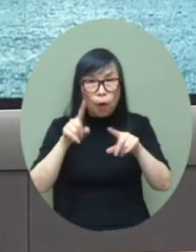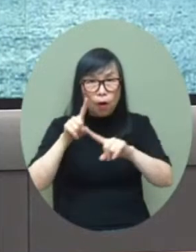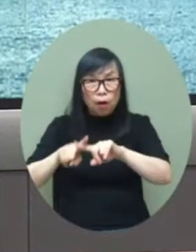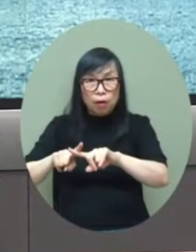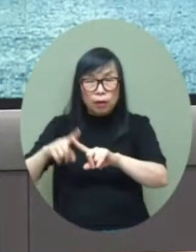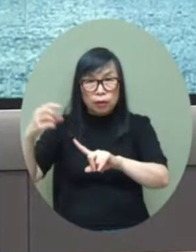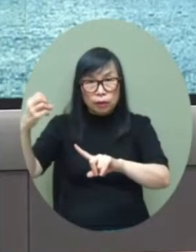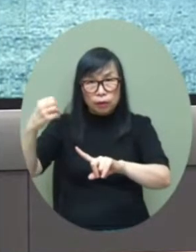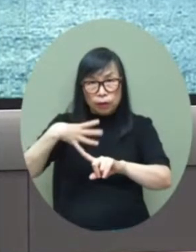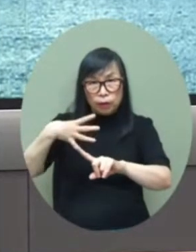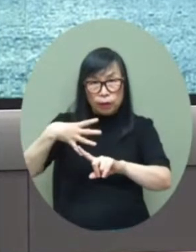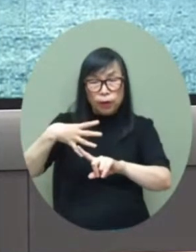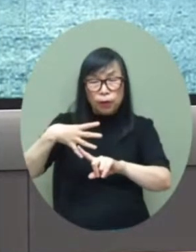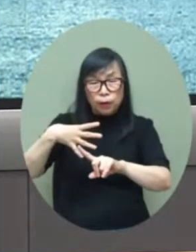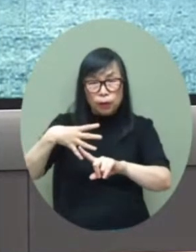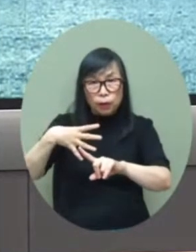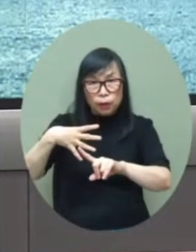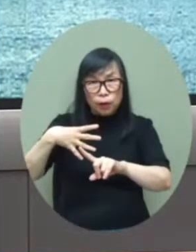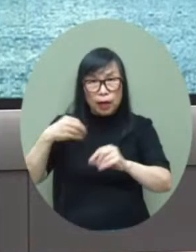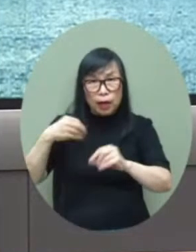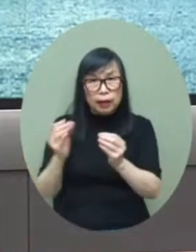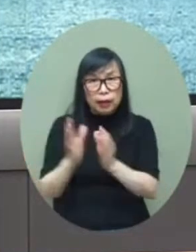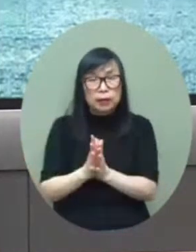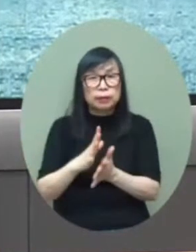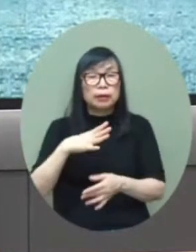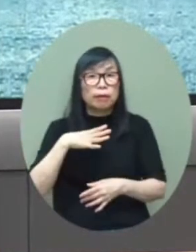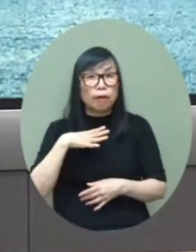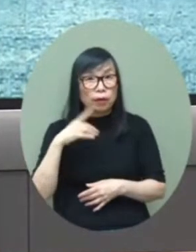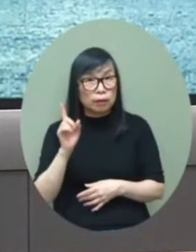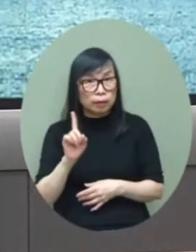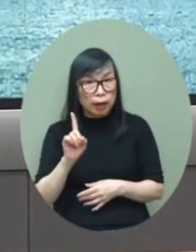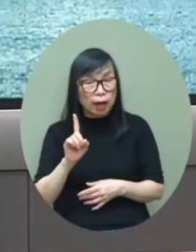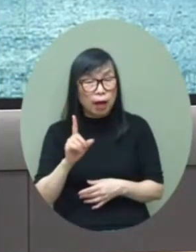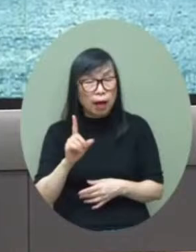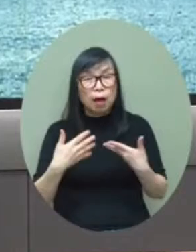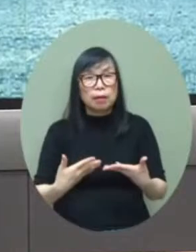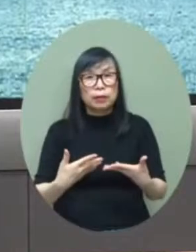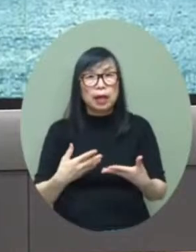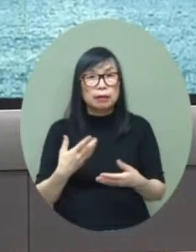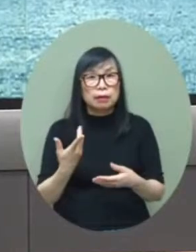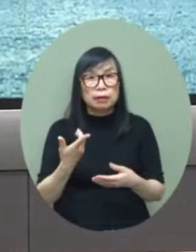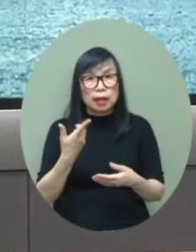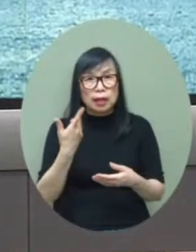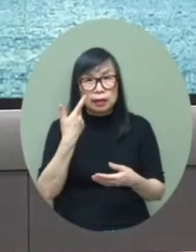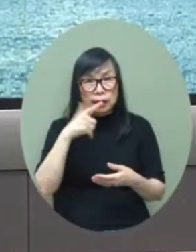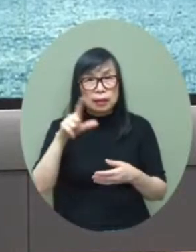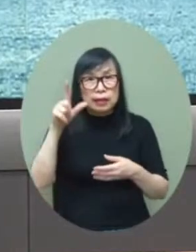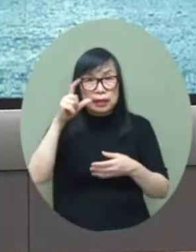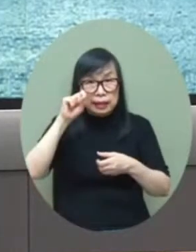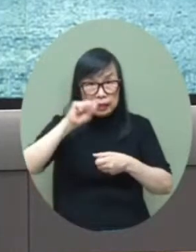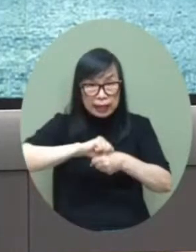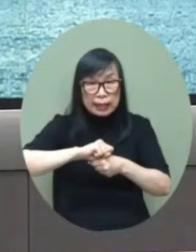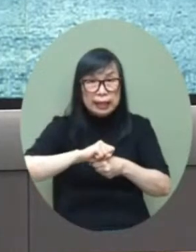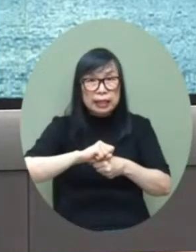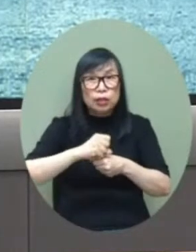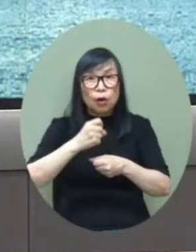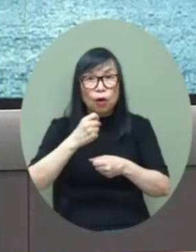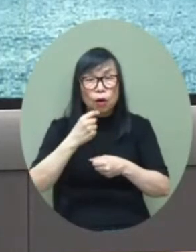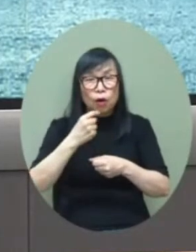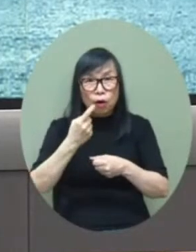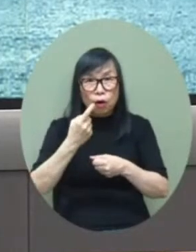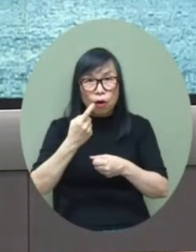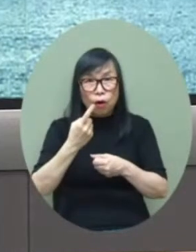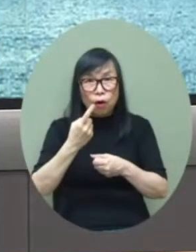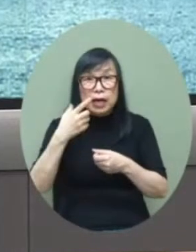for QEH, in radio diagnostic department, there were some cases. Today,